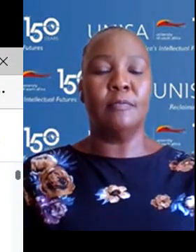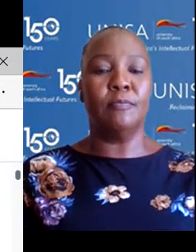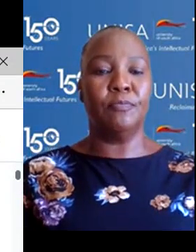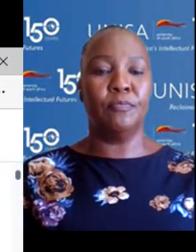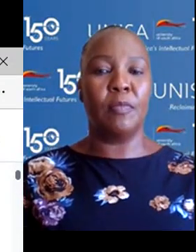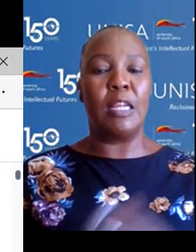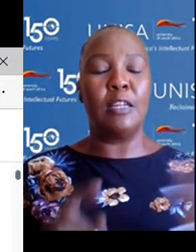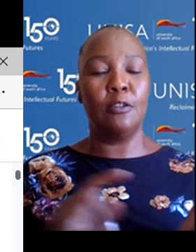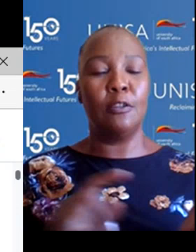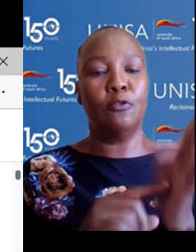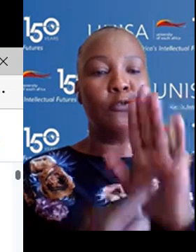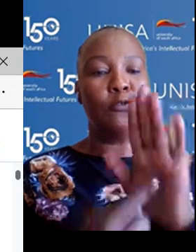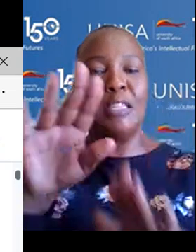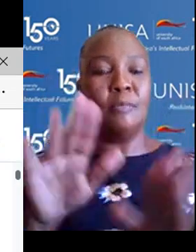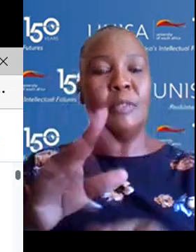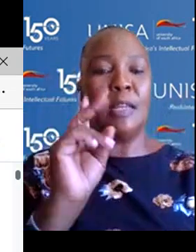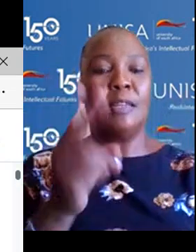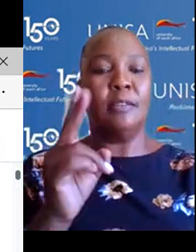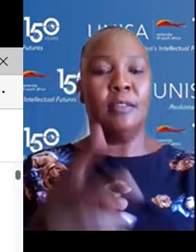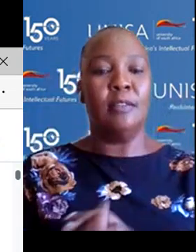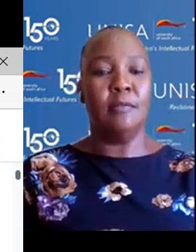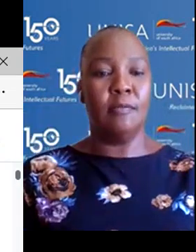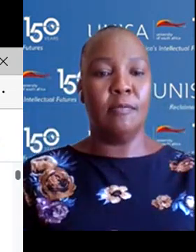show the steps again.